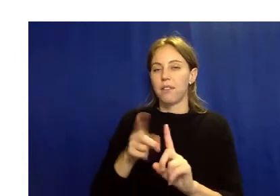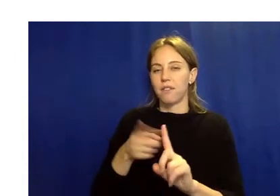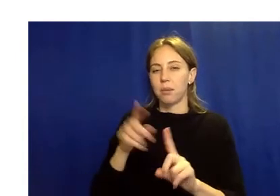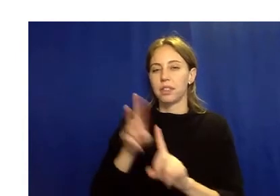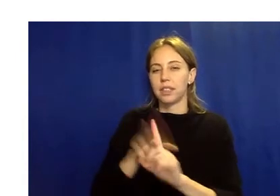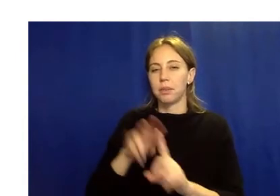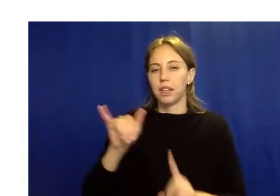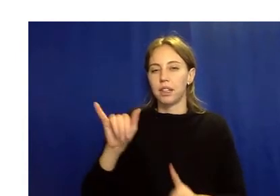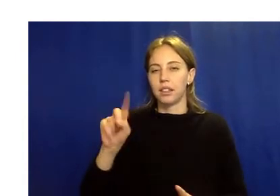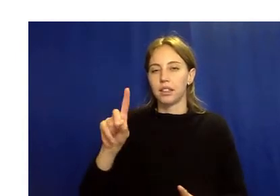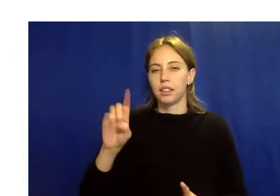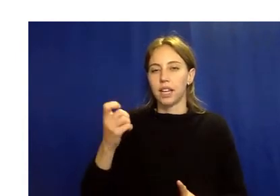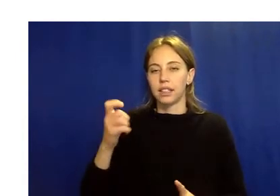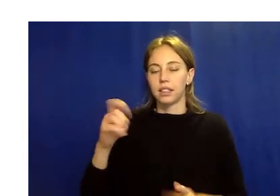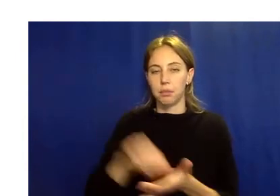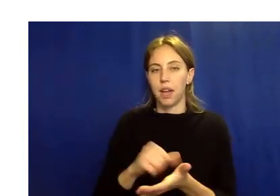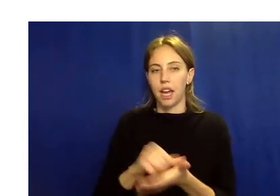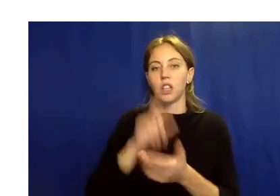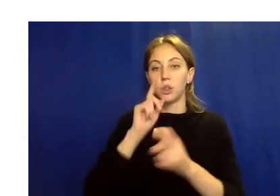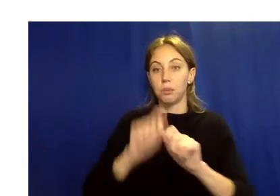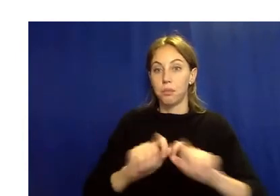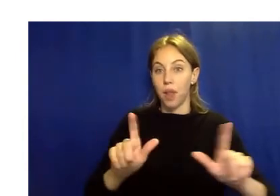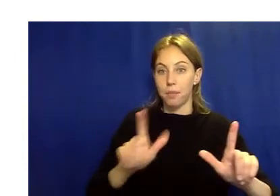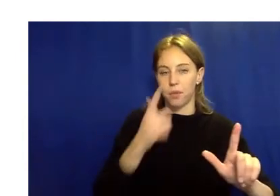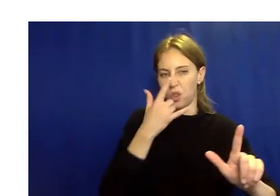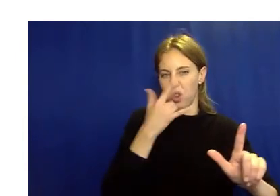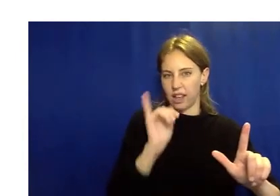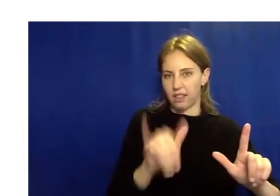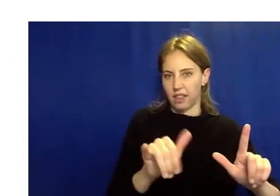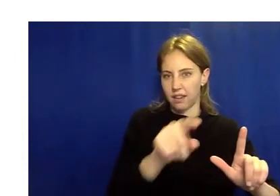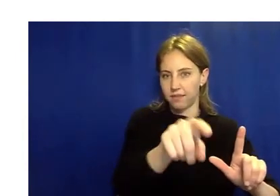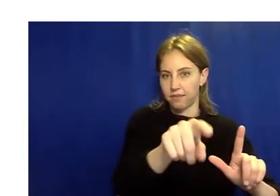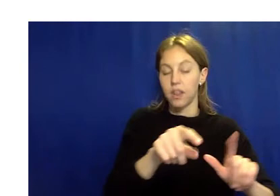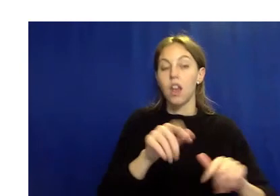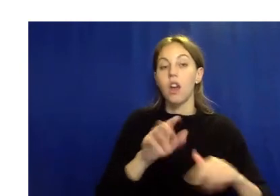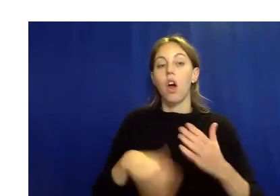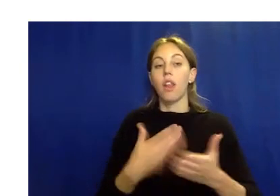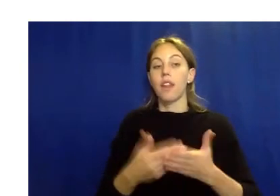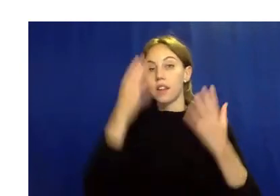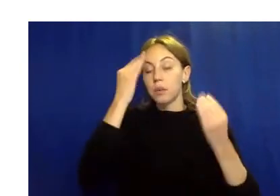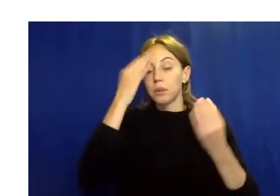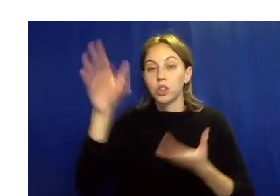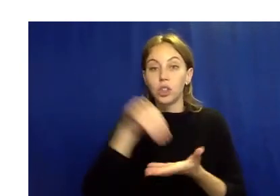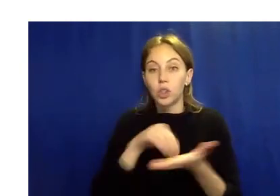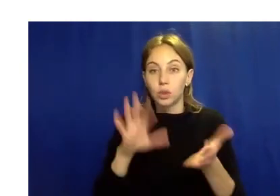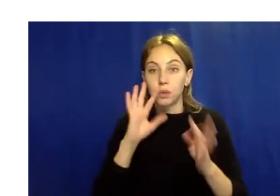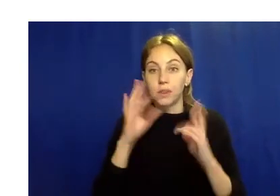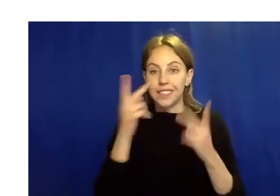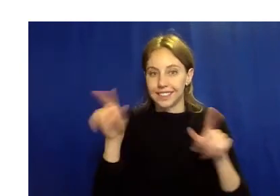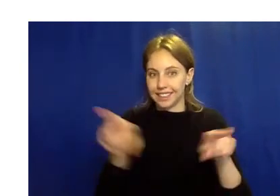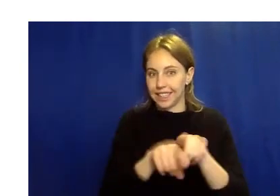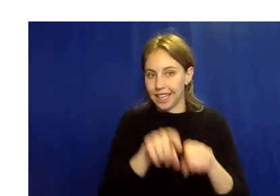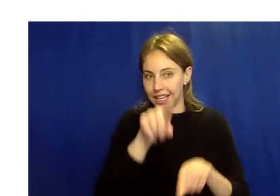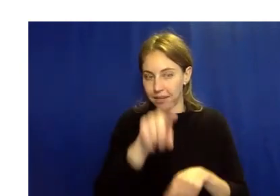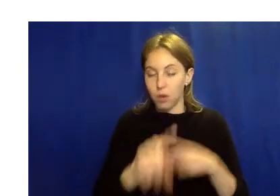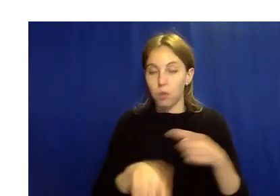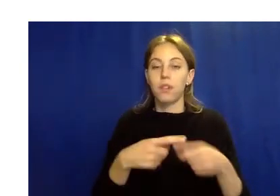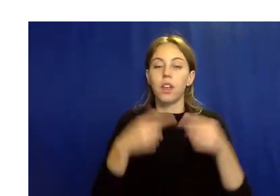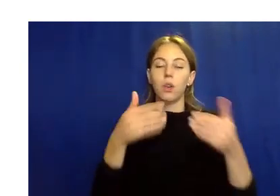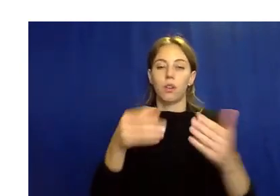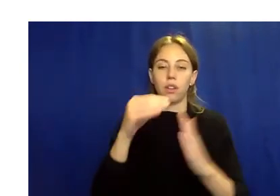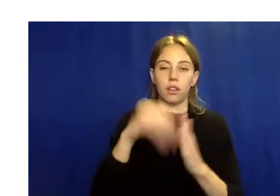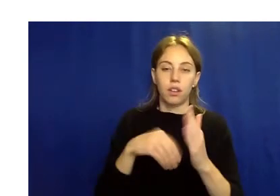you land. This is all of the information that your students see when they come to complete an